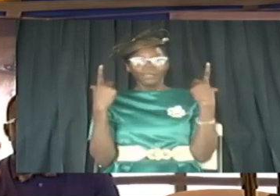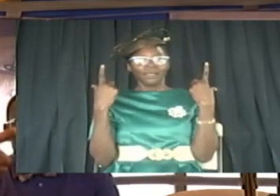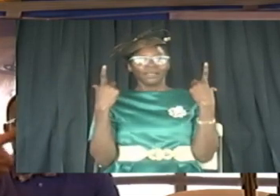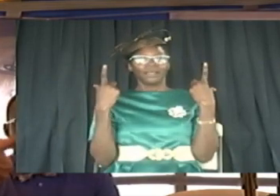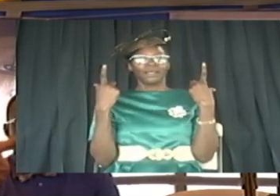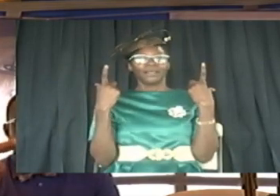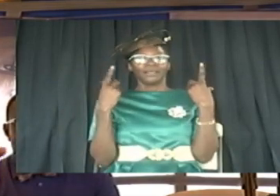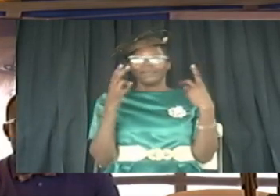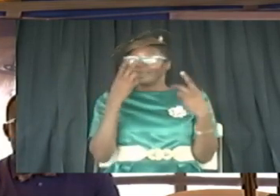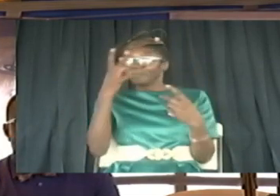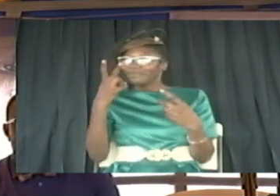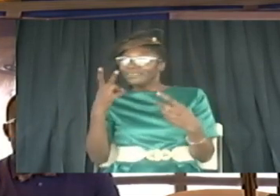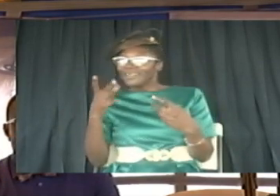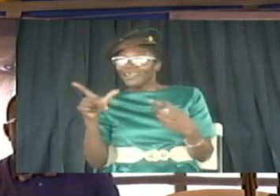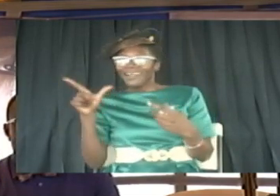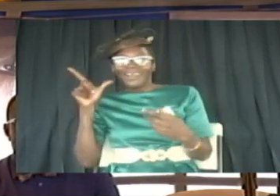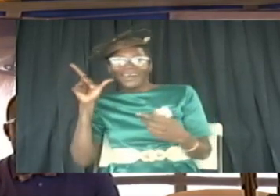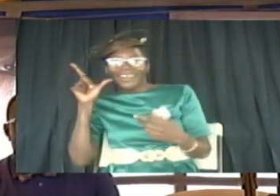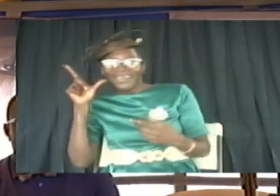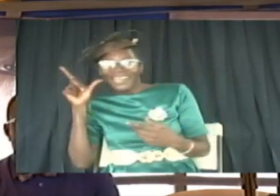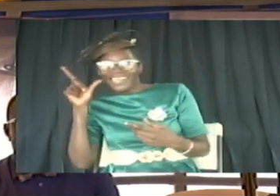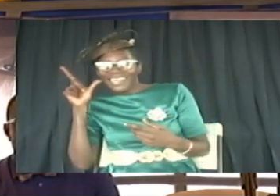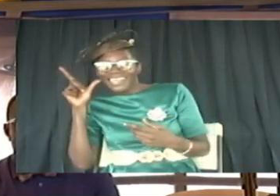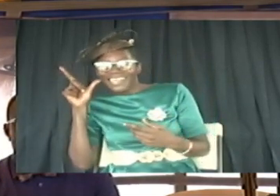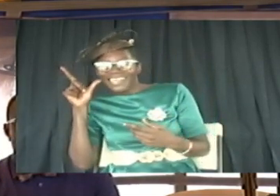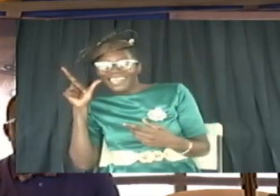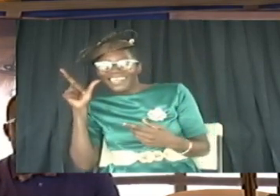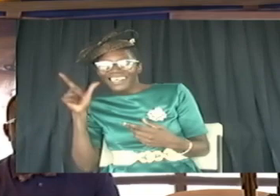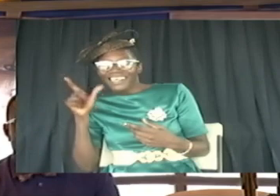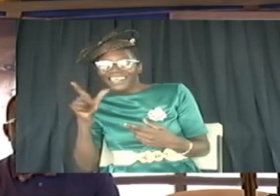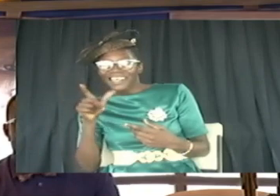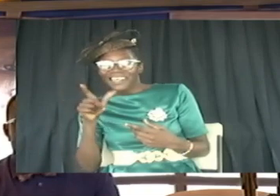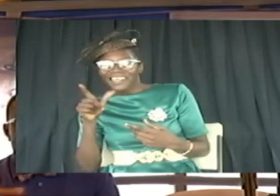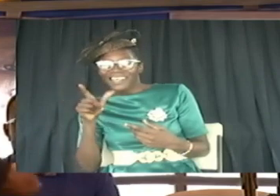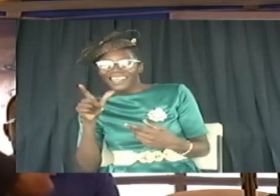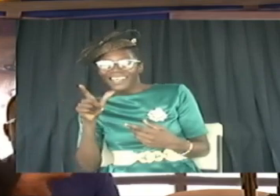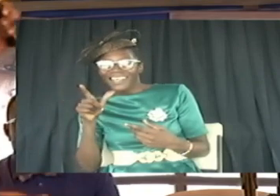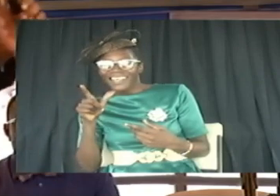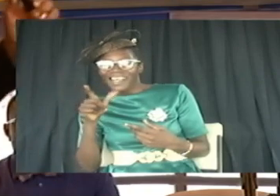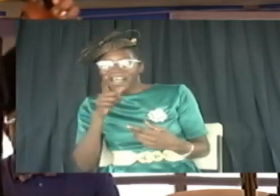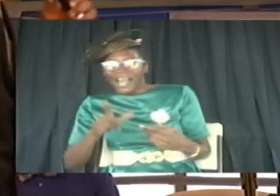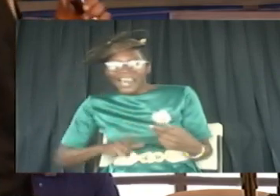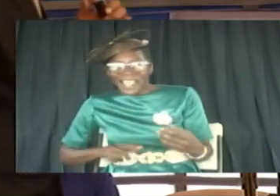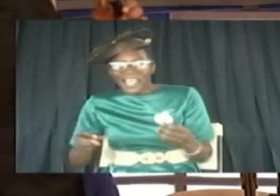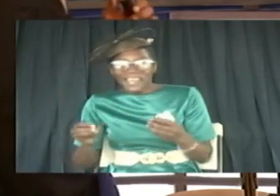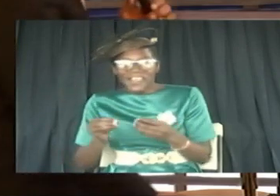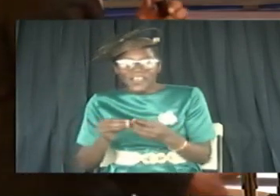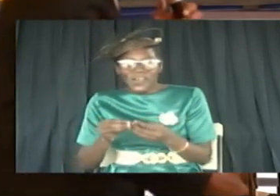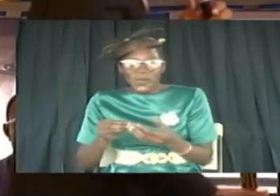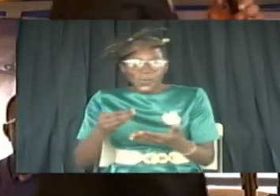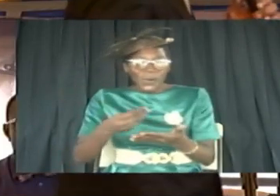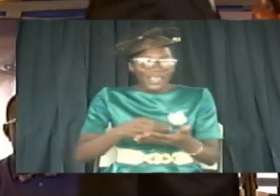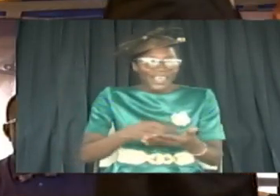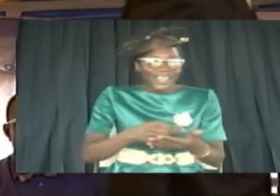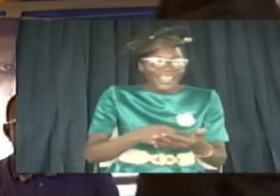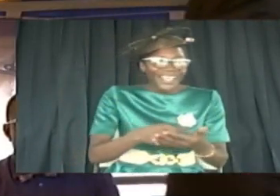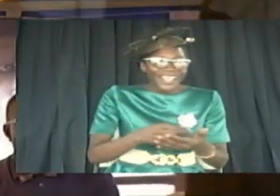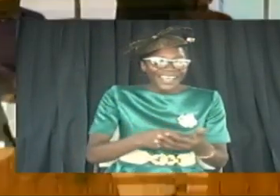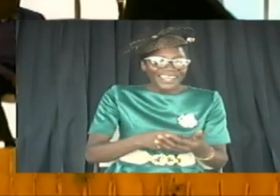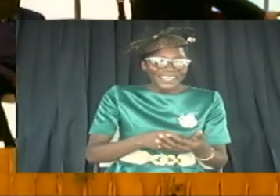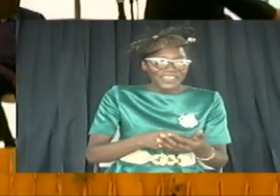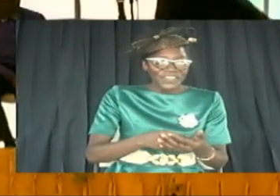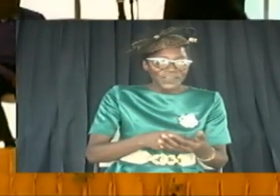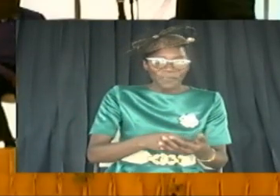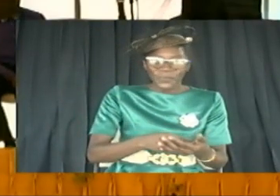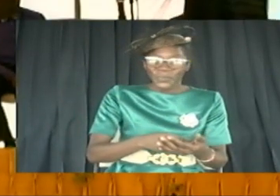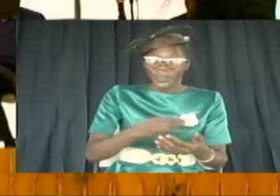see a lady with a cash pan in her hand. And she walked past me and walked past